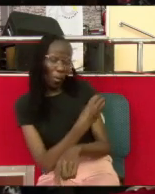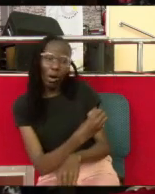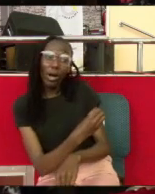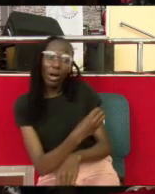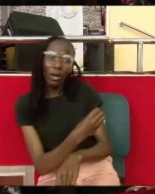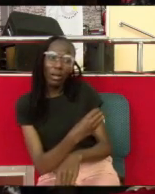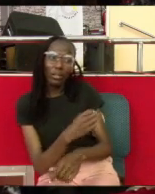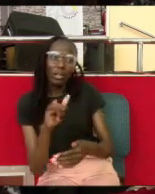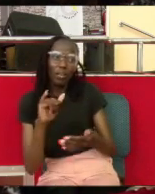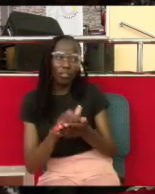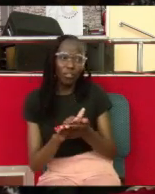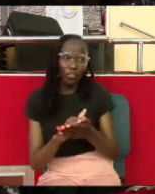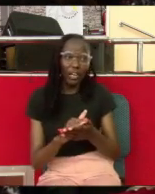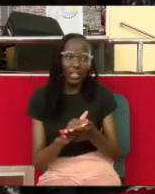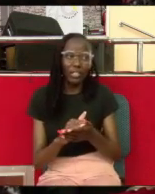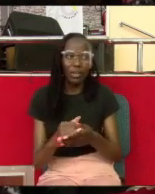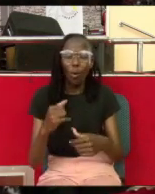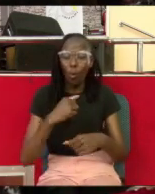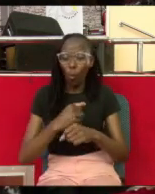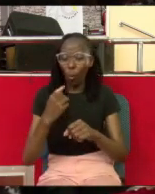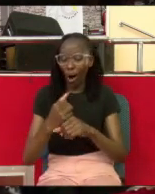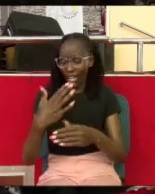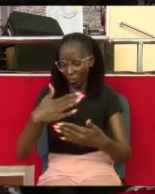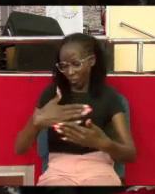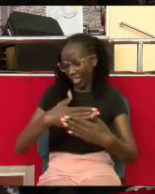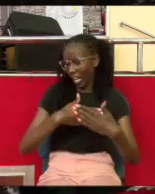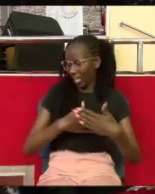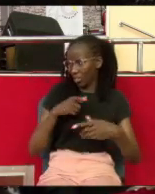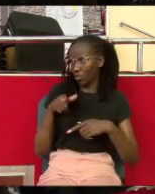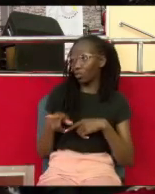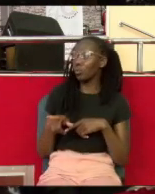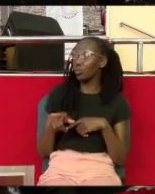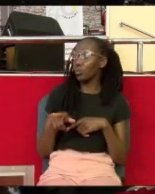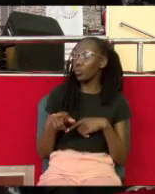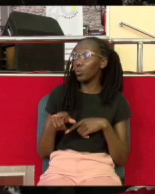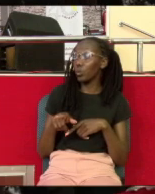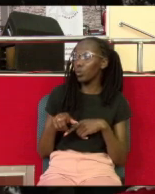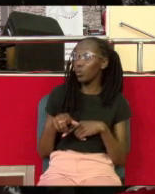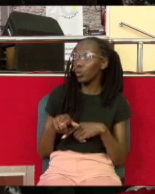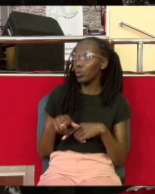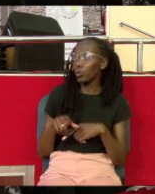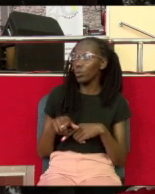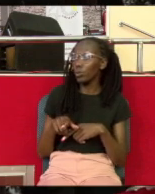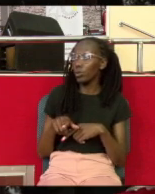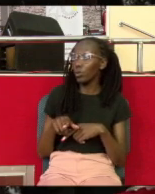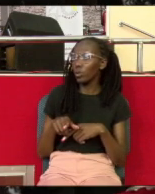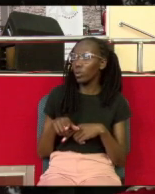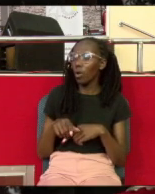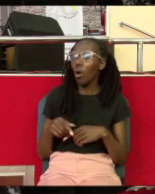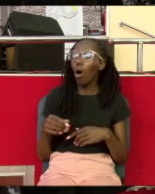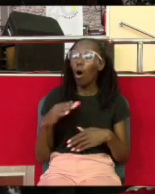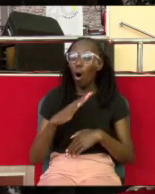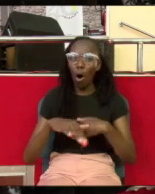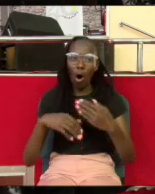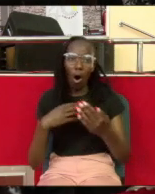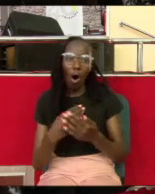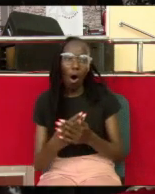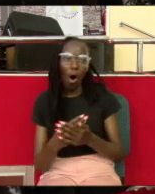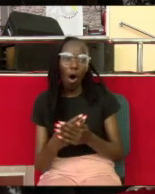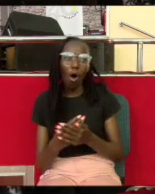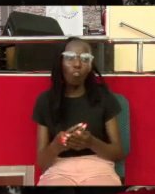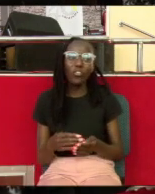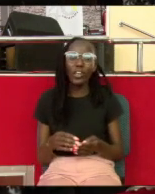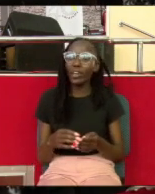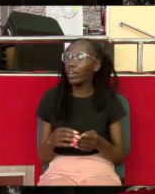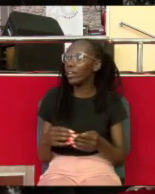that can work behind you. Because for that couple, all the bills were taken care of.